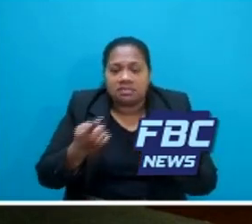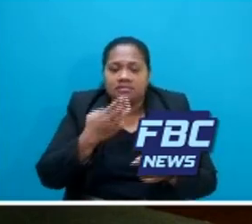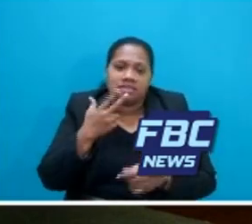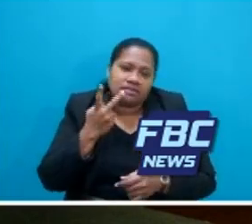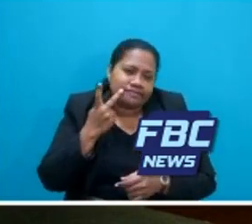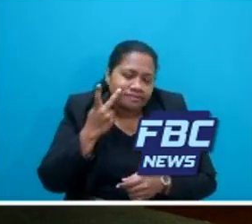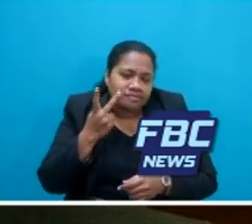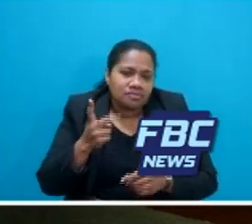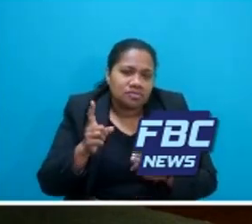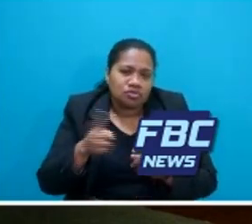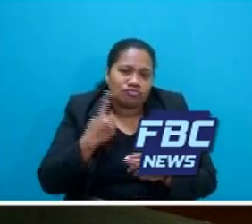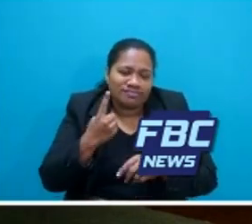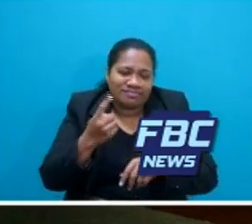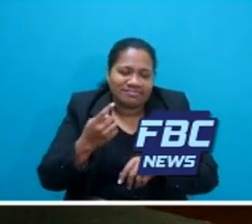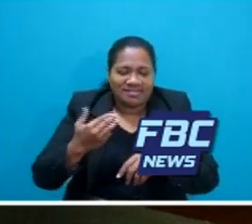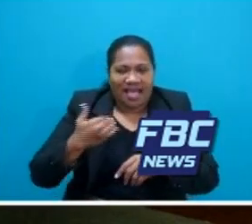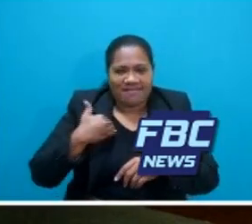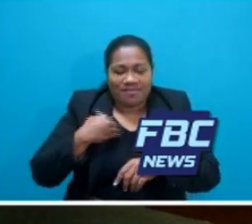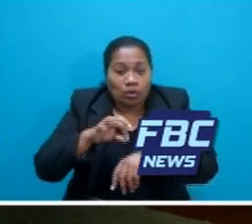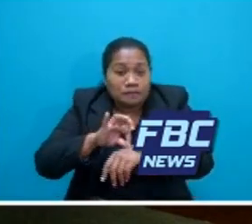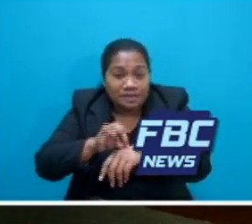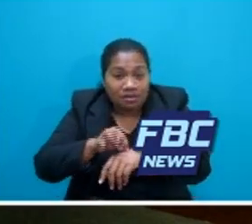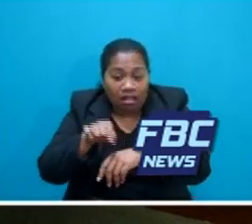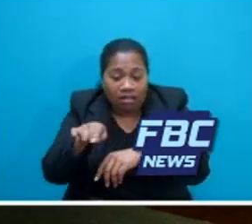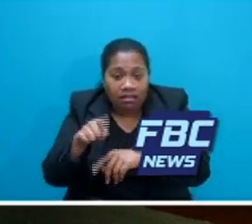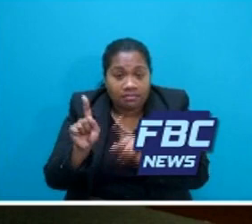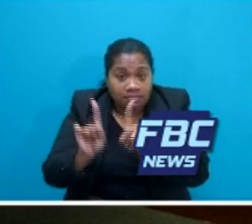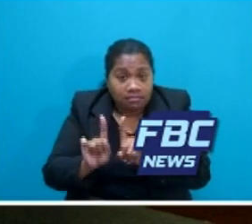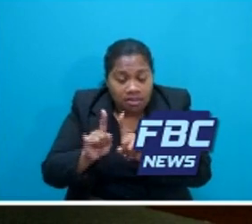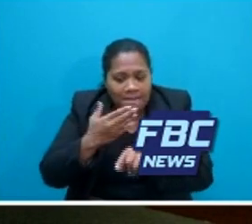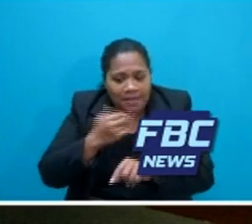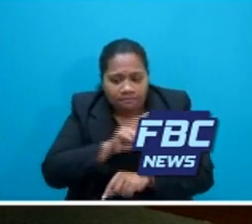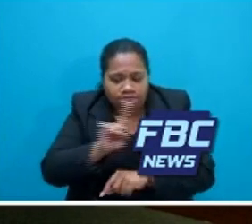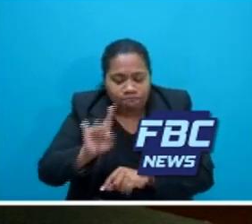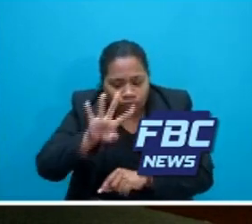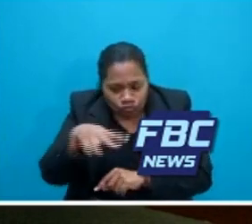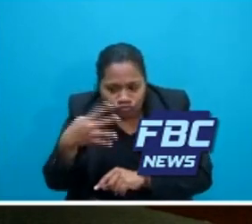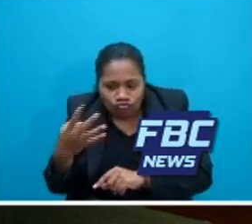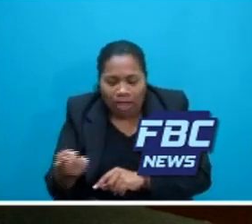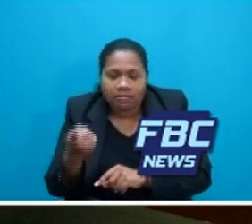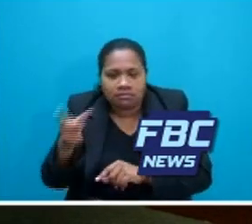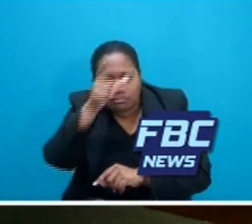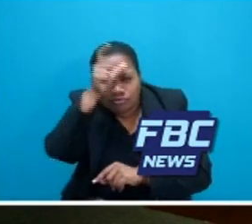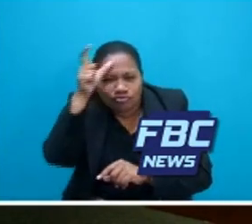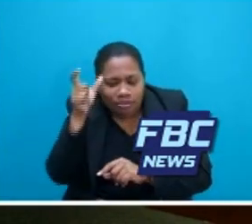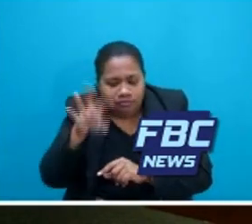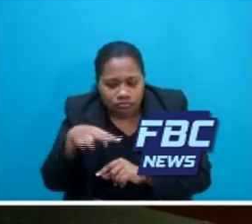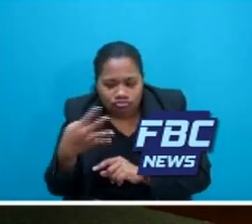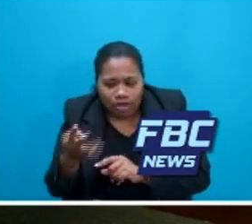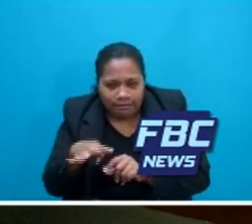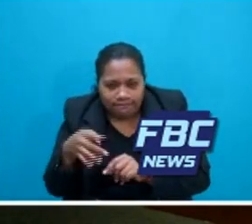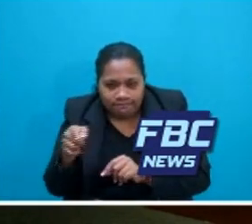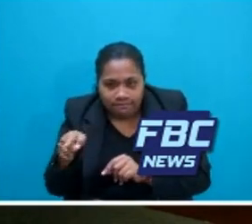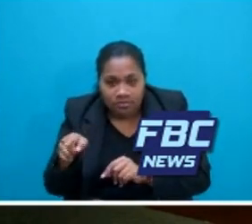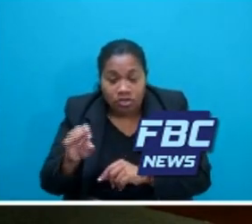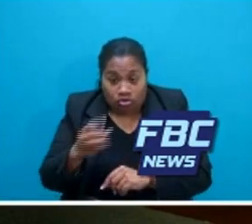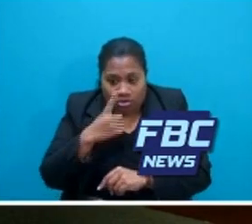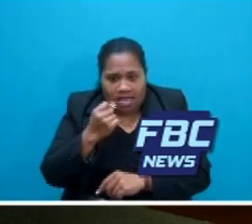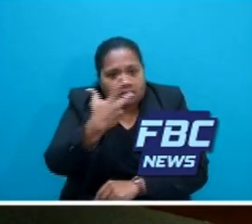child's health record to have it checked by a healthcare worker. They will be